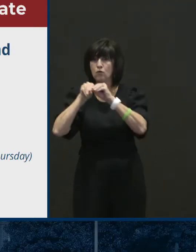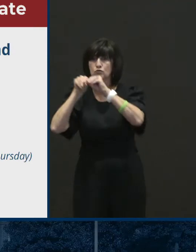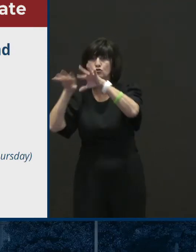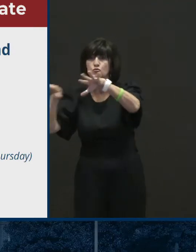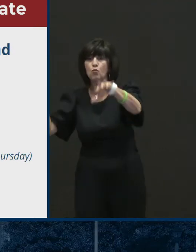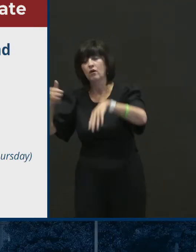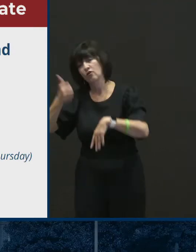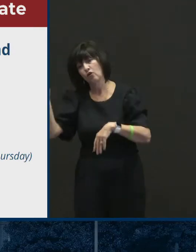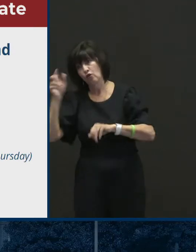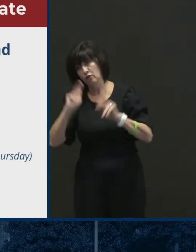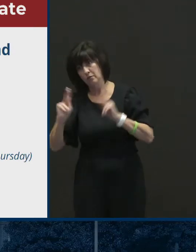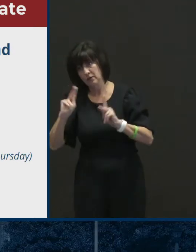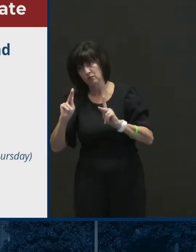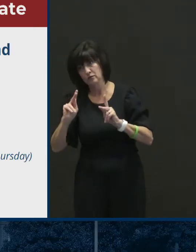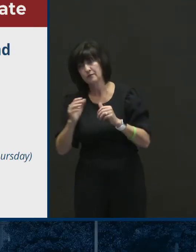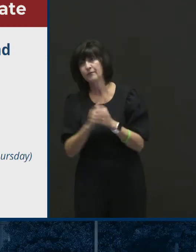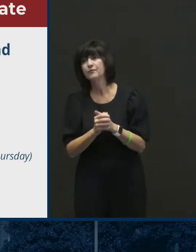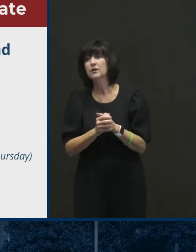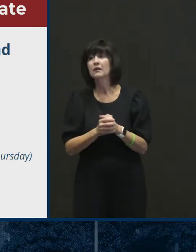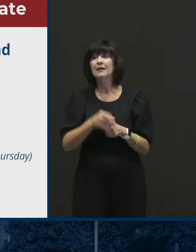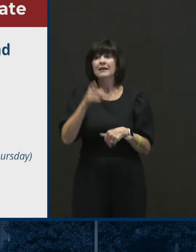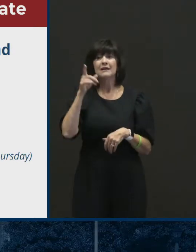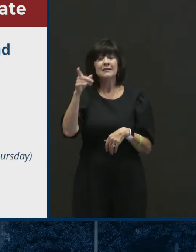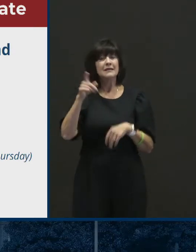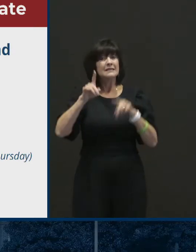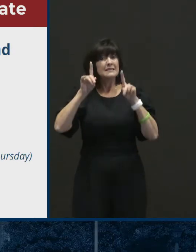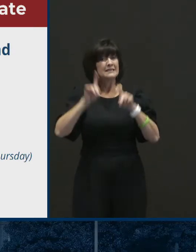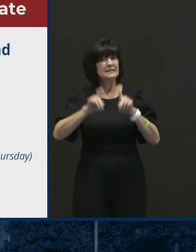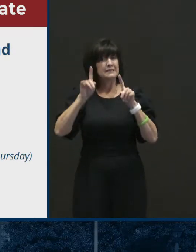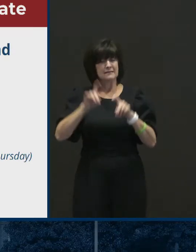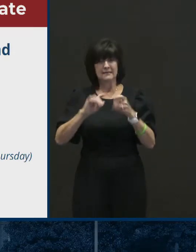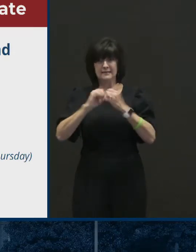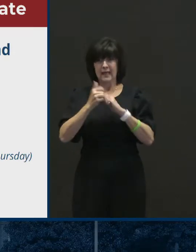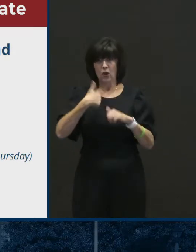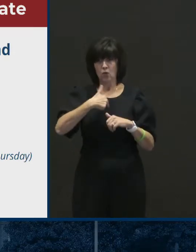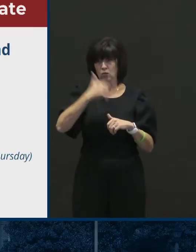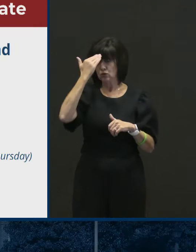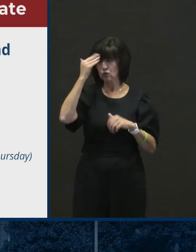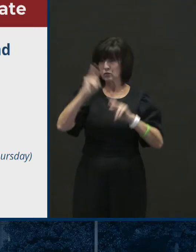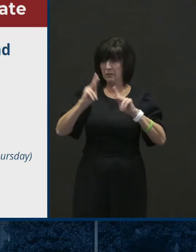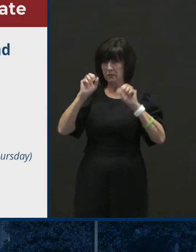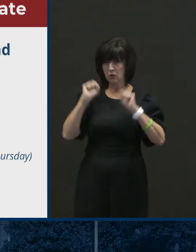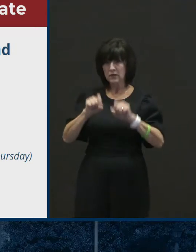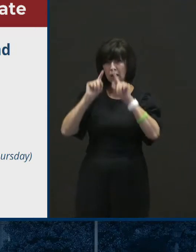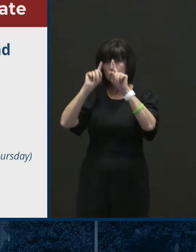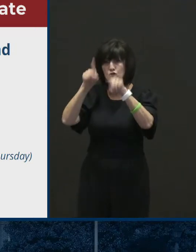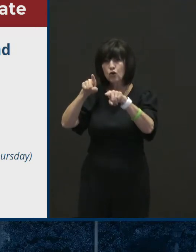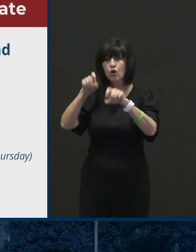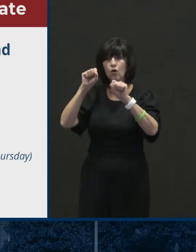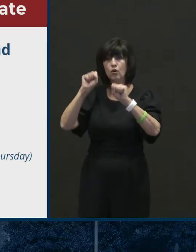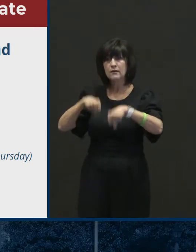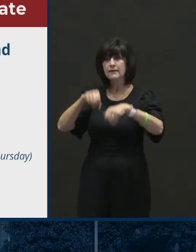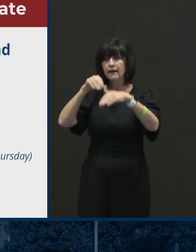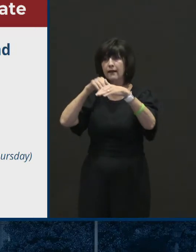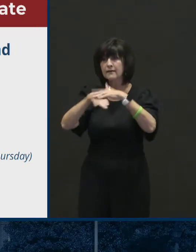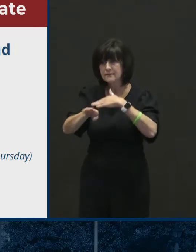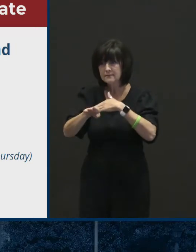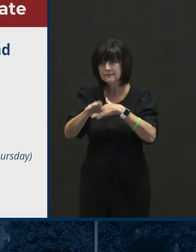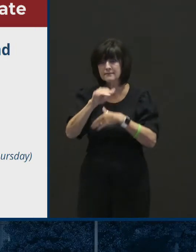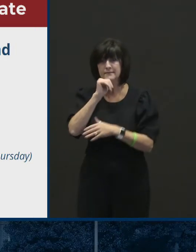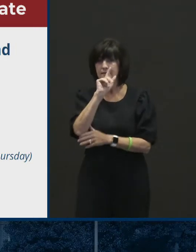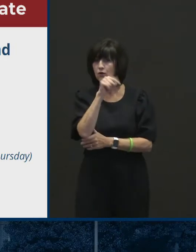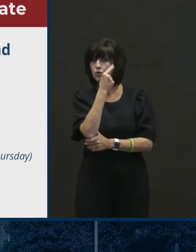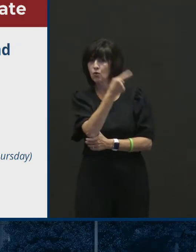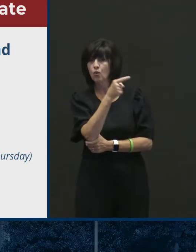state, but when we see increases, we really want to lean into those communities. So just in 19805,